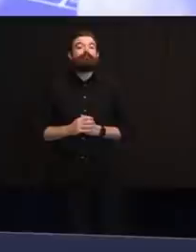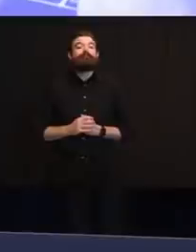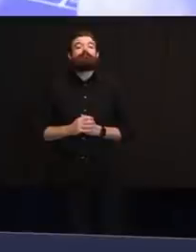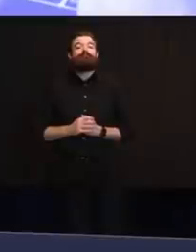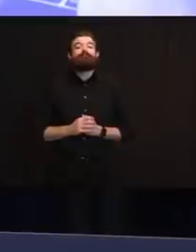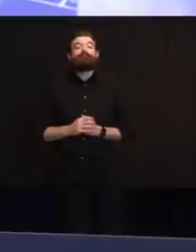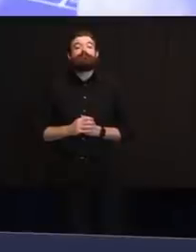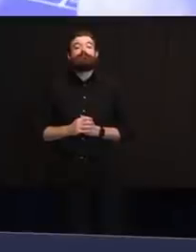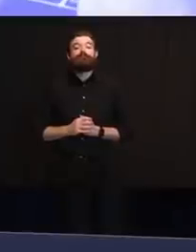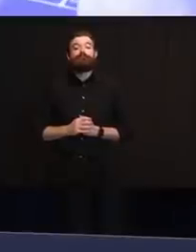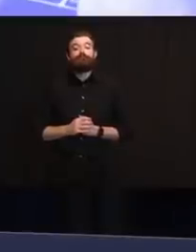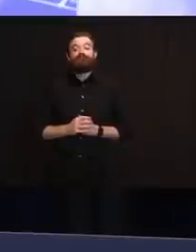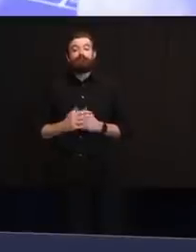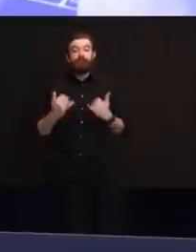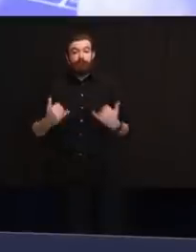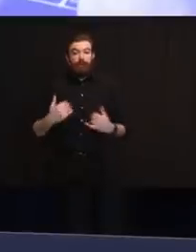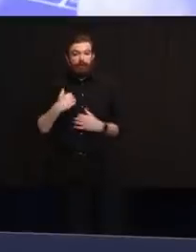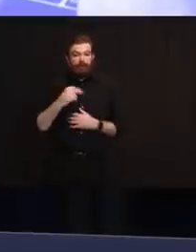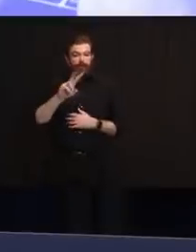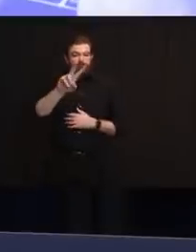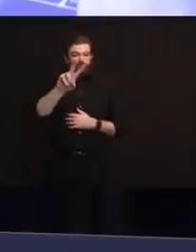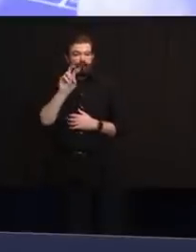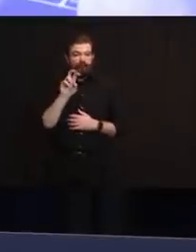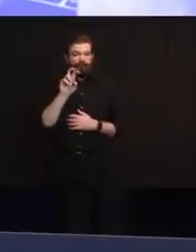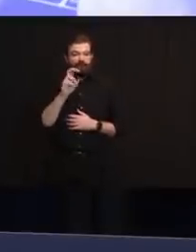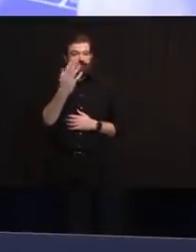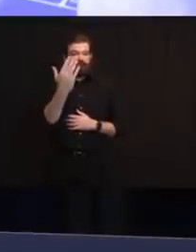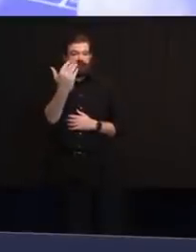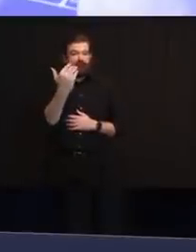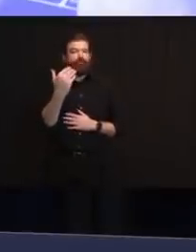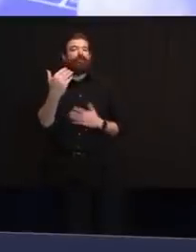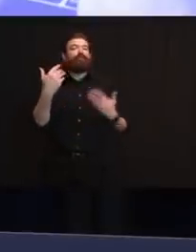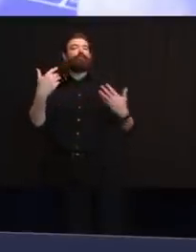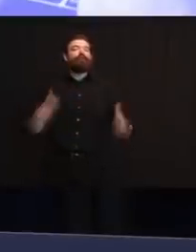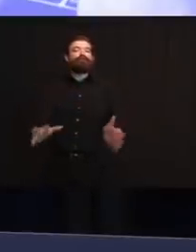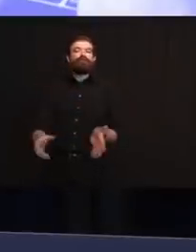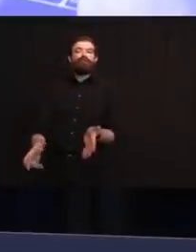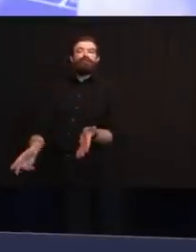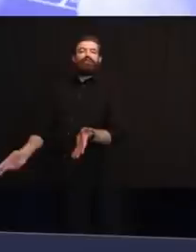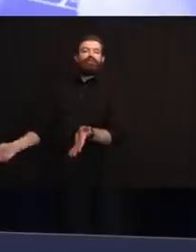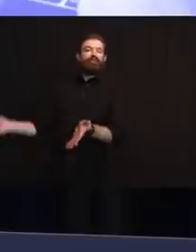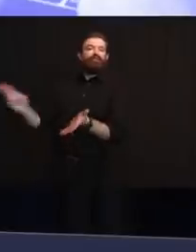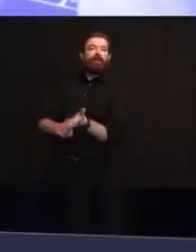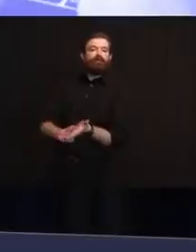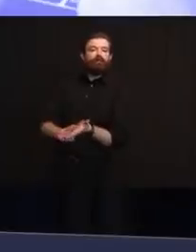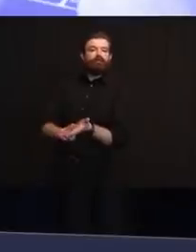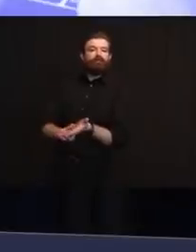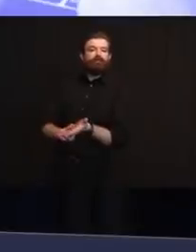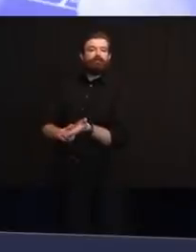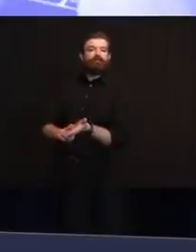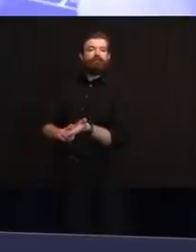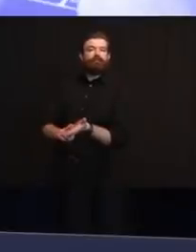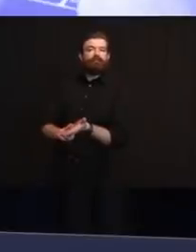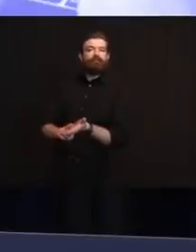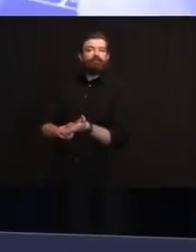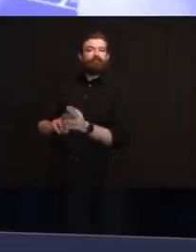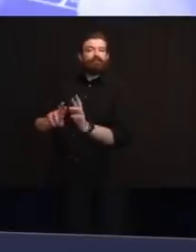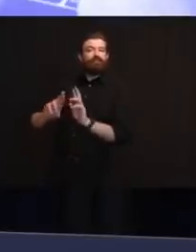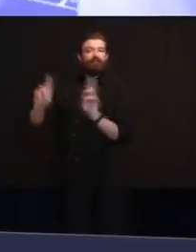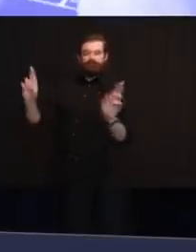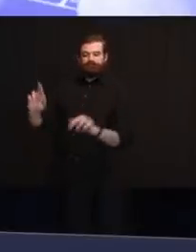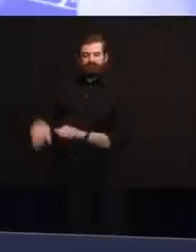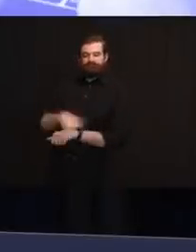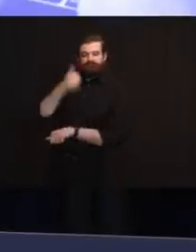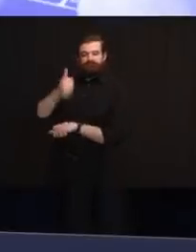215 sites have registered to be providers of vaccines in New Jersey. Those sites will actually increase over time as